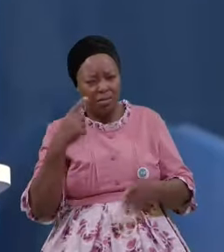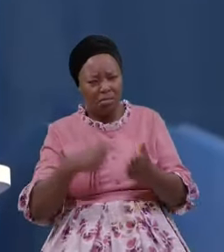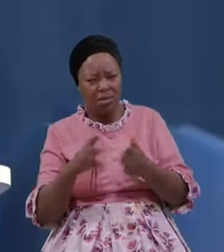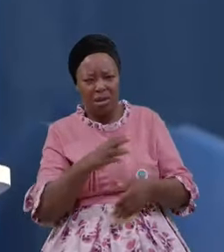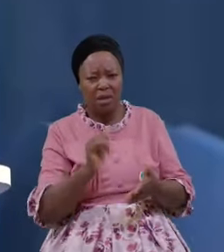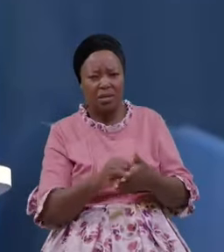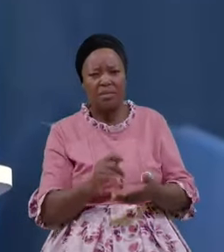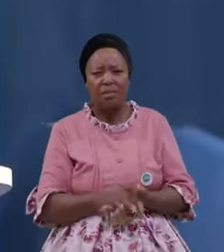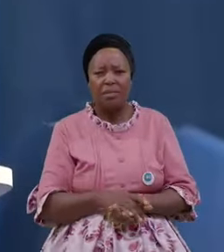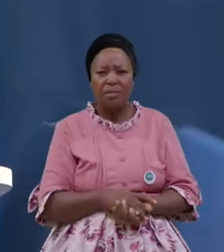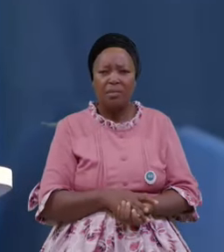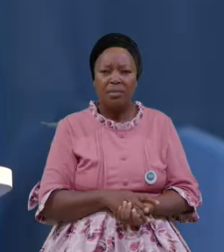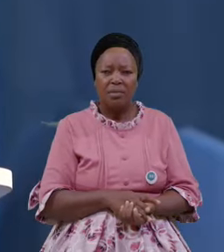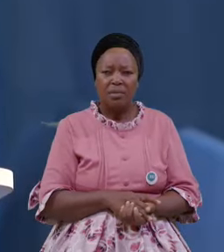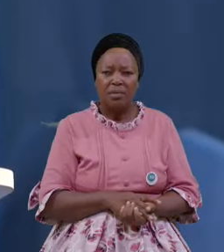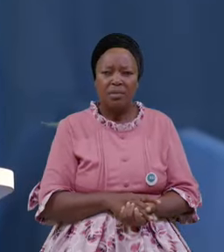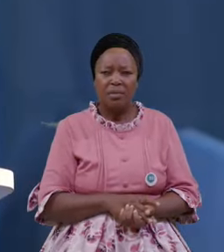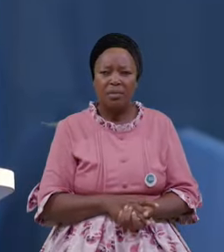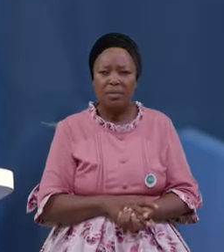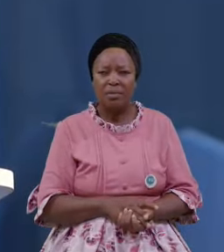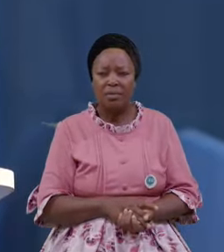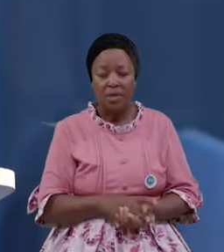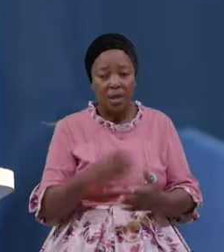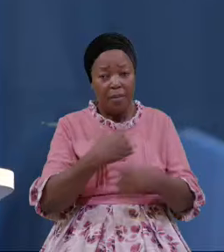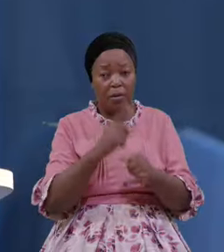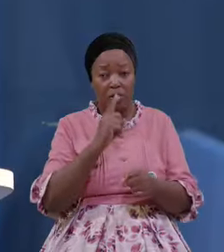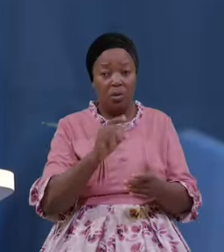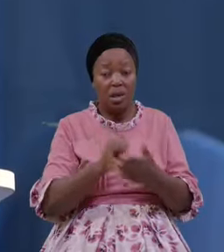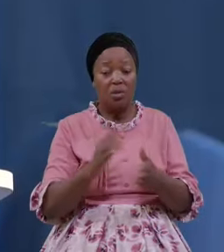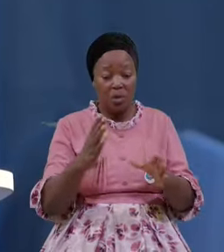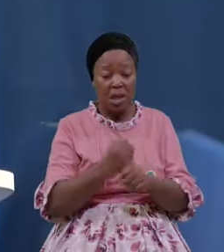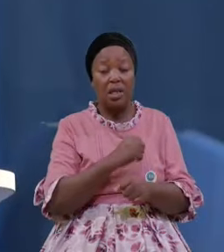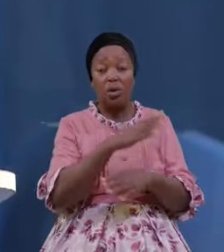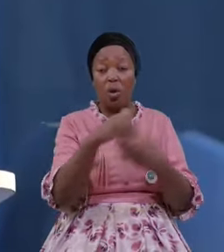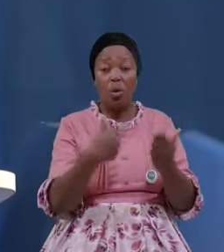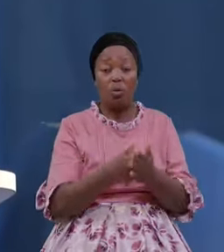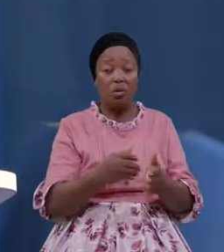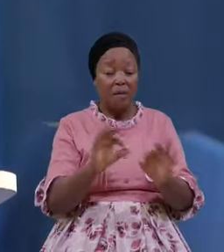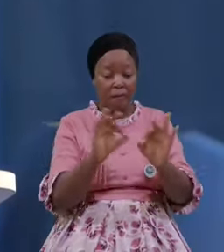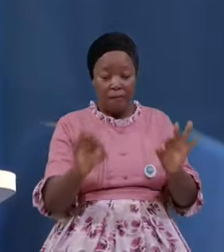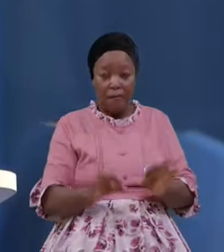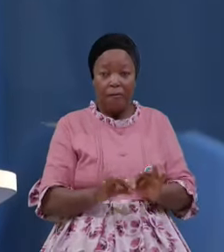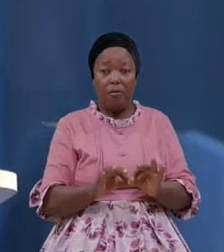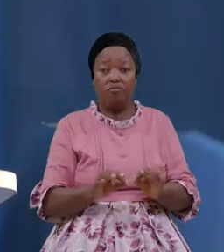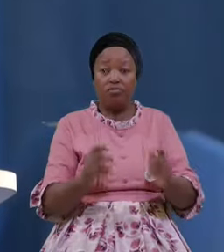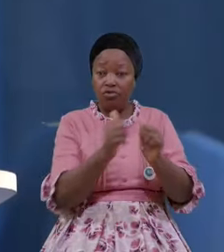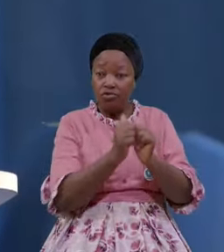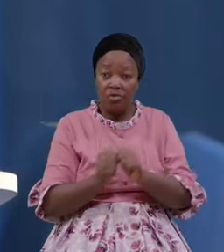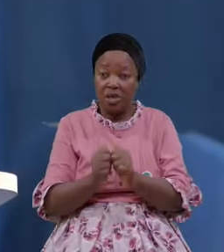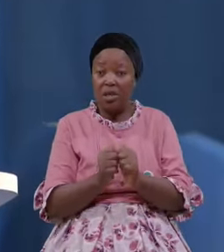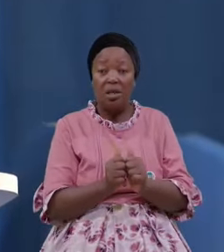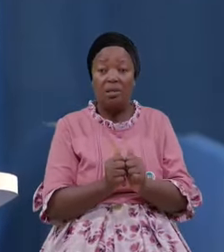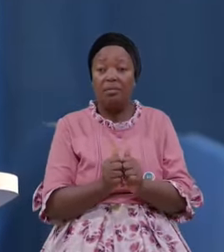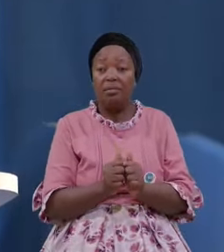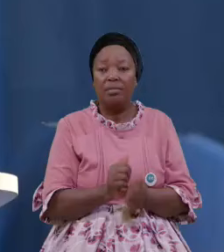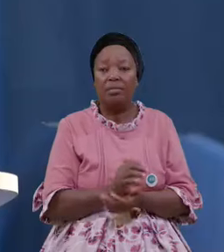the next field, I don't see. Make sure that you get all the slips. And then see how to also contact the churches. All